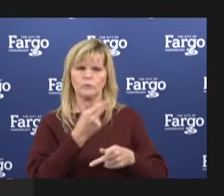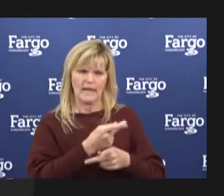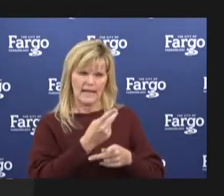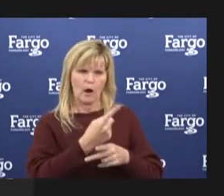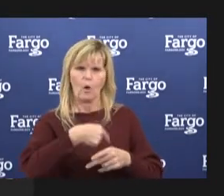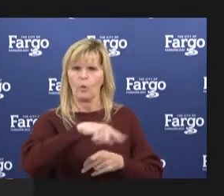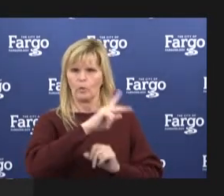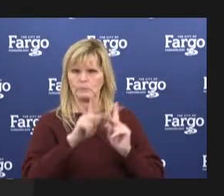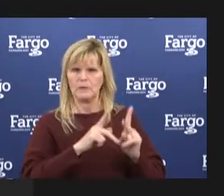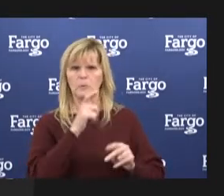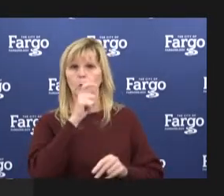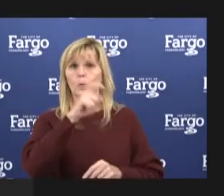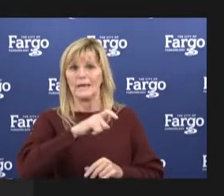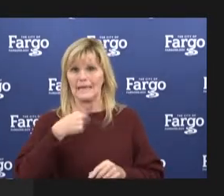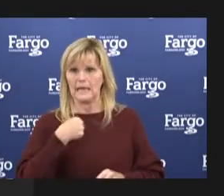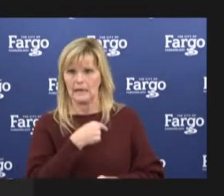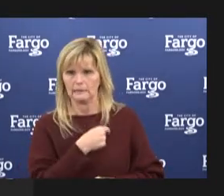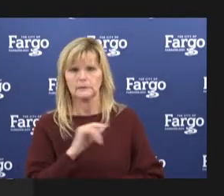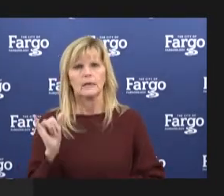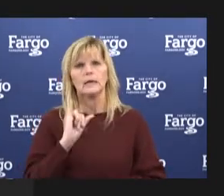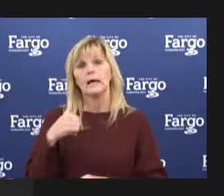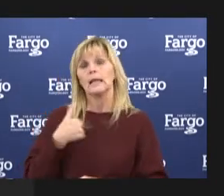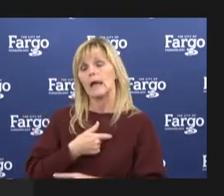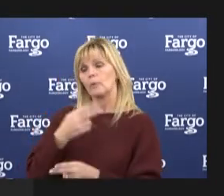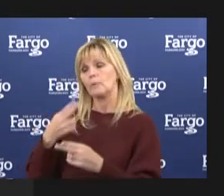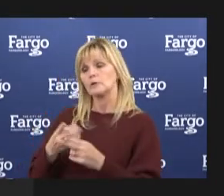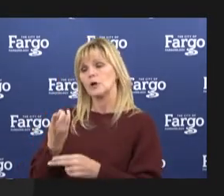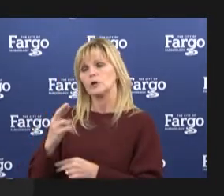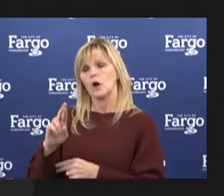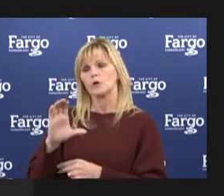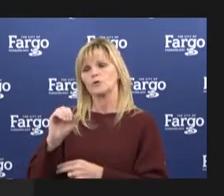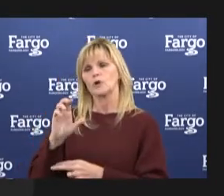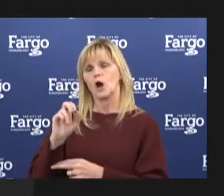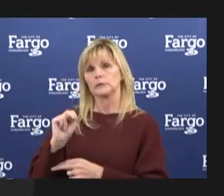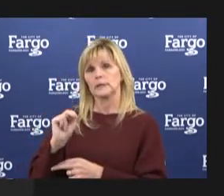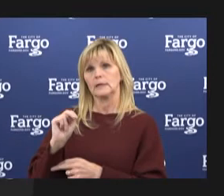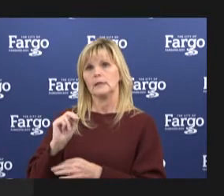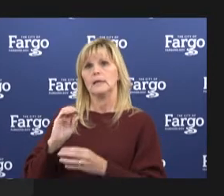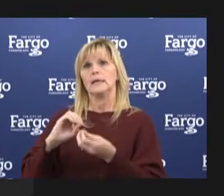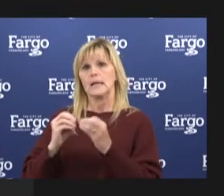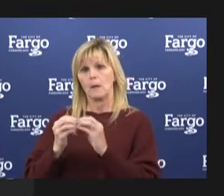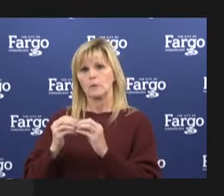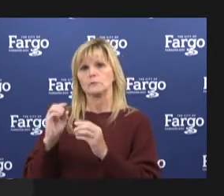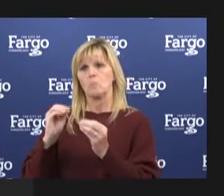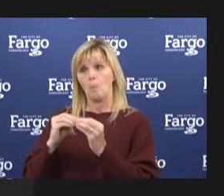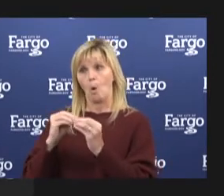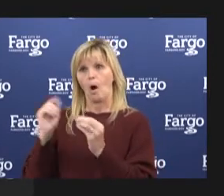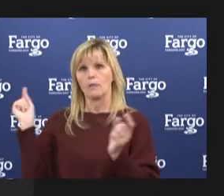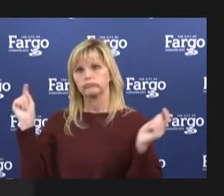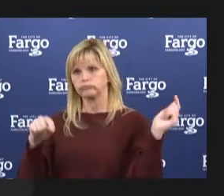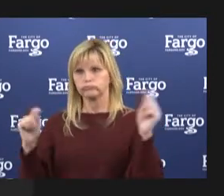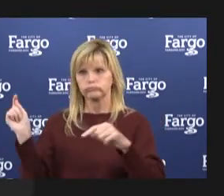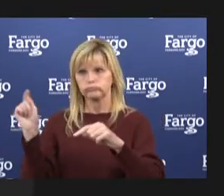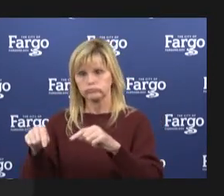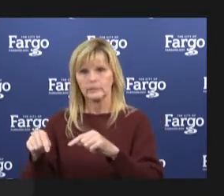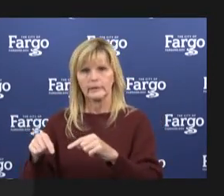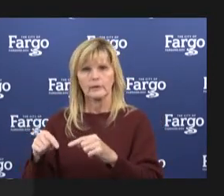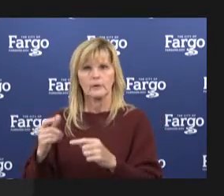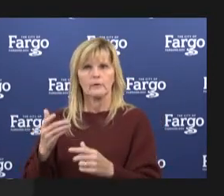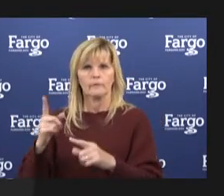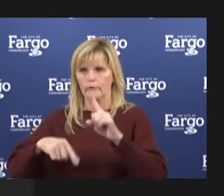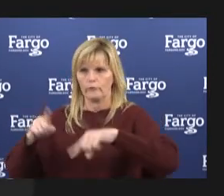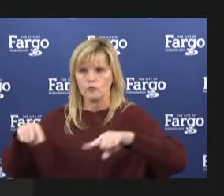us. As mentioned by Dr. Carson, an increasing number of people are coming to Sanford for their care for a